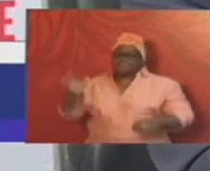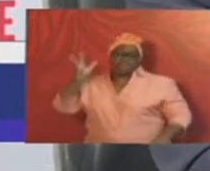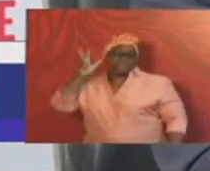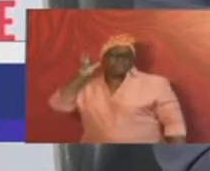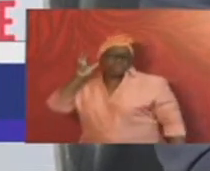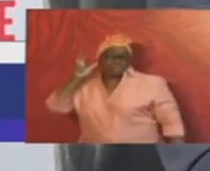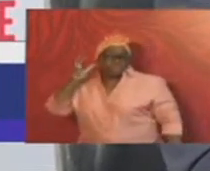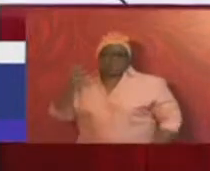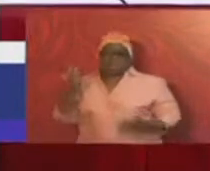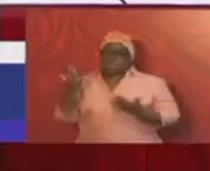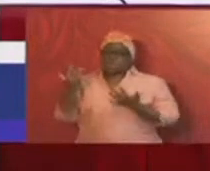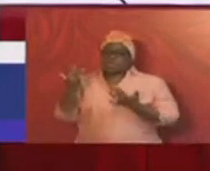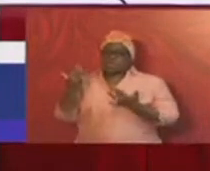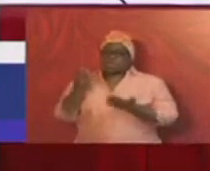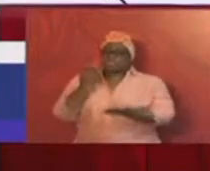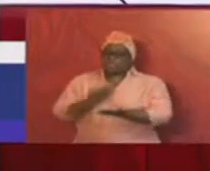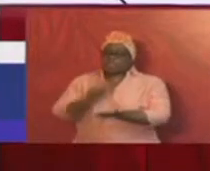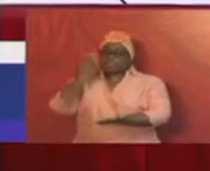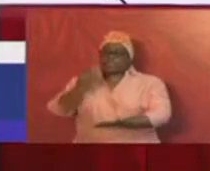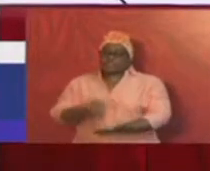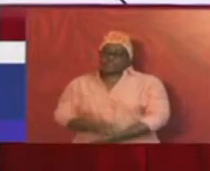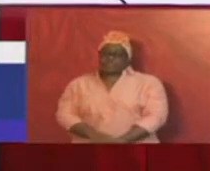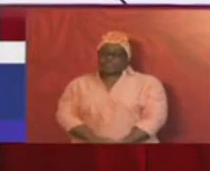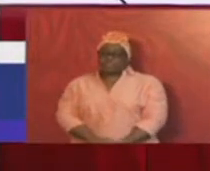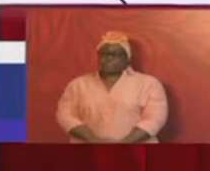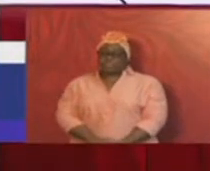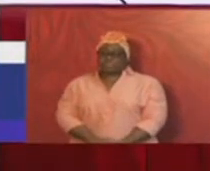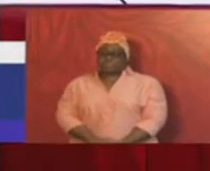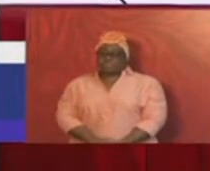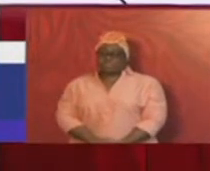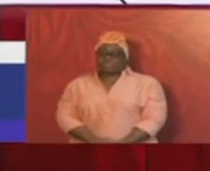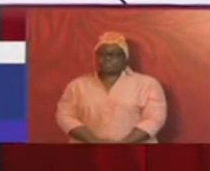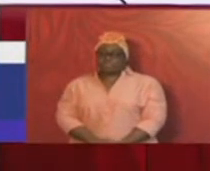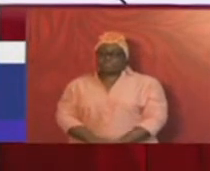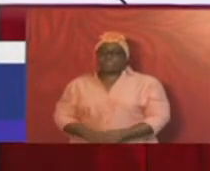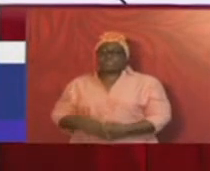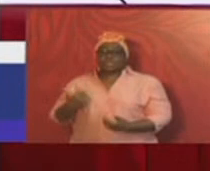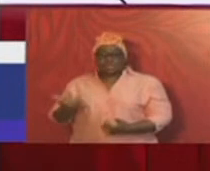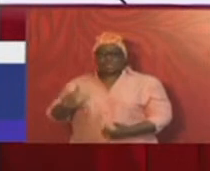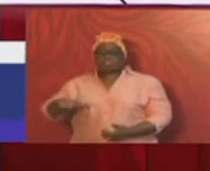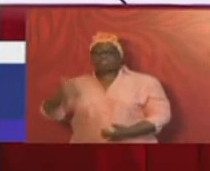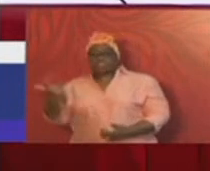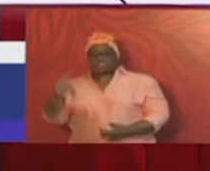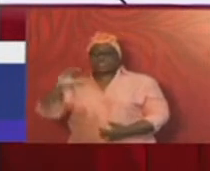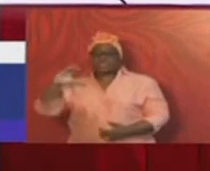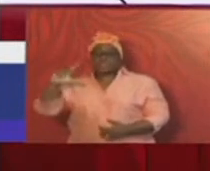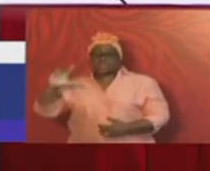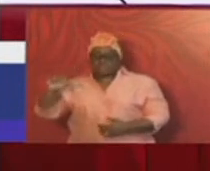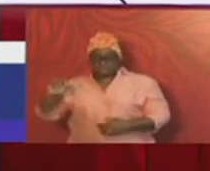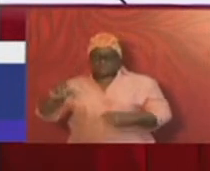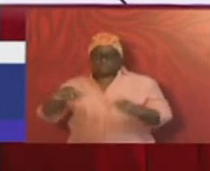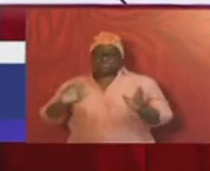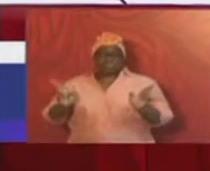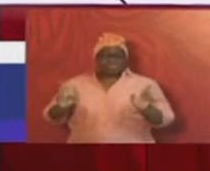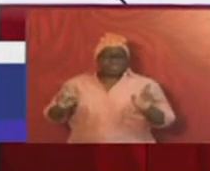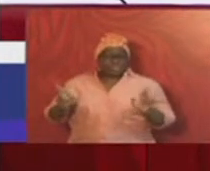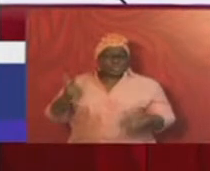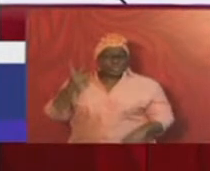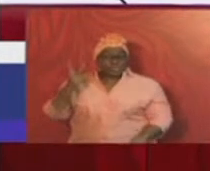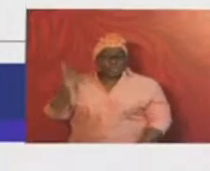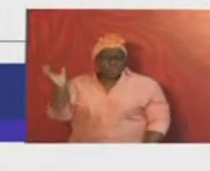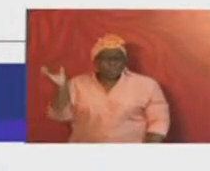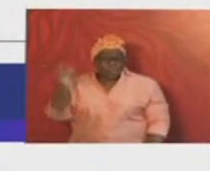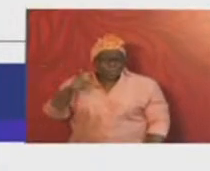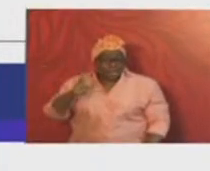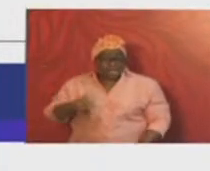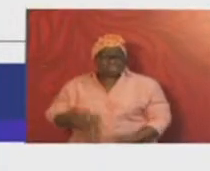Thank you very much, CMO. We now move to CL Communications. We're ready for your two questions. Hi, good